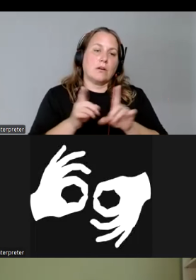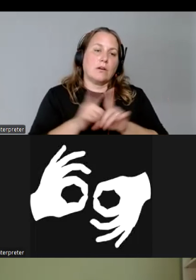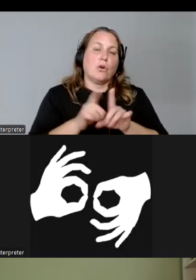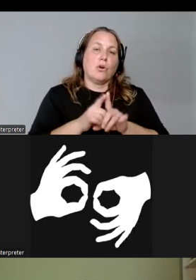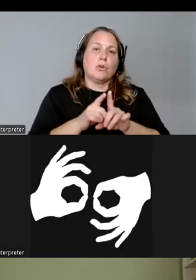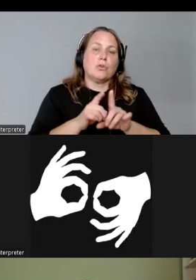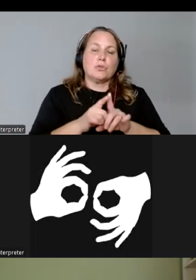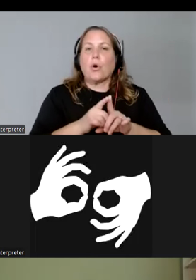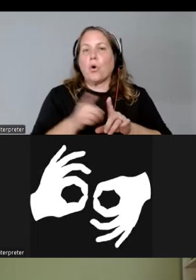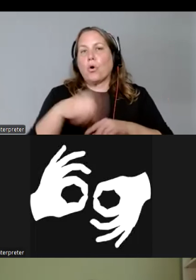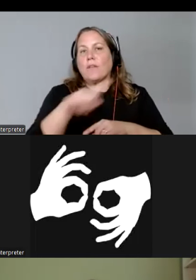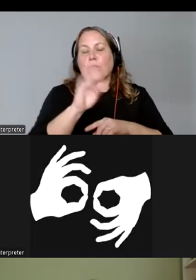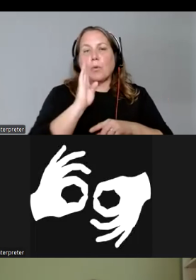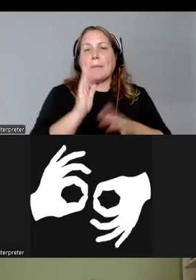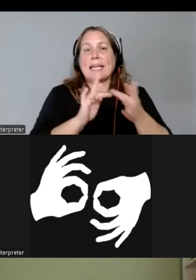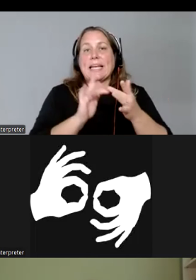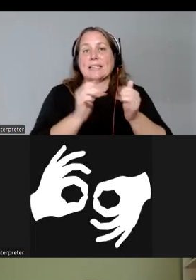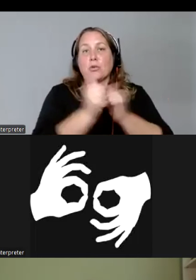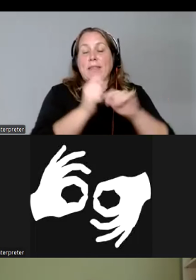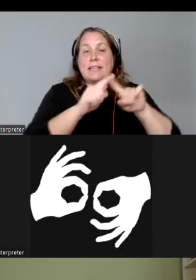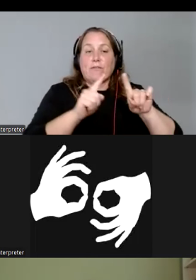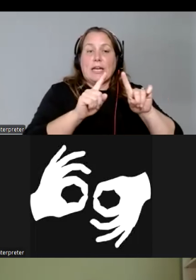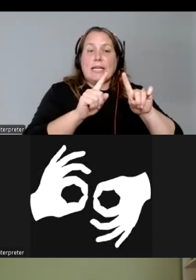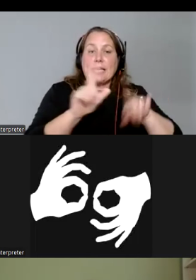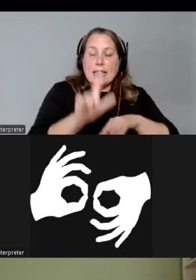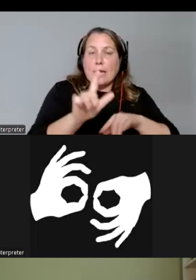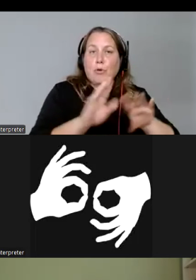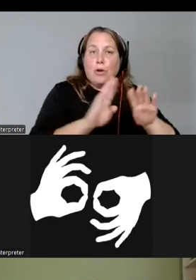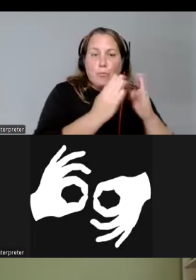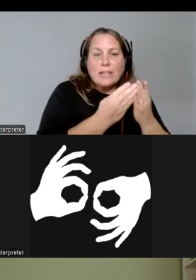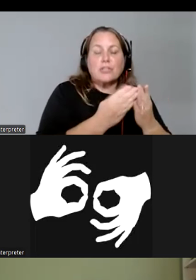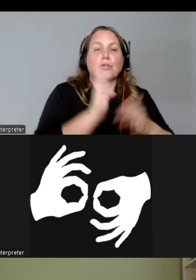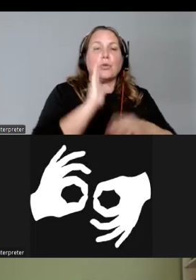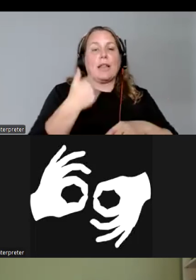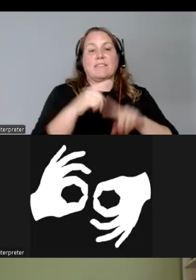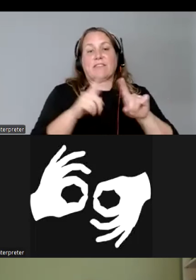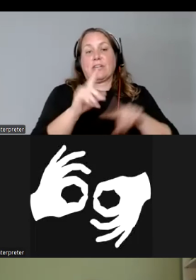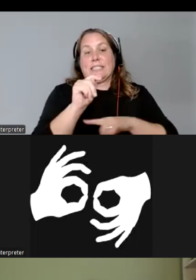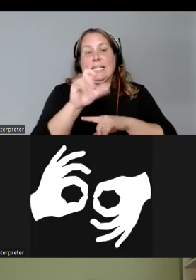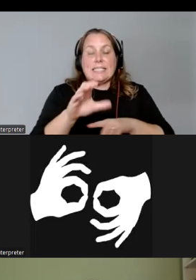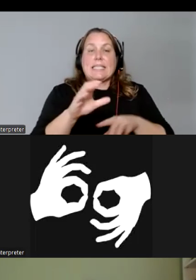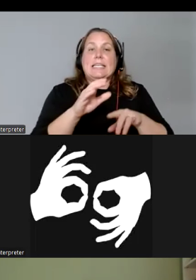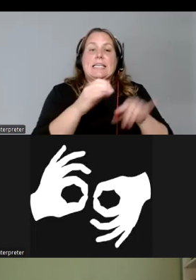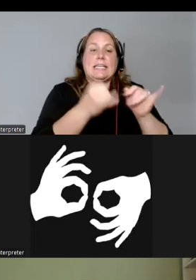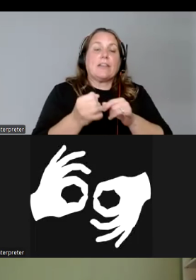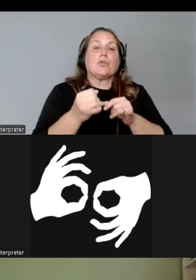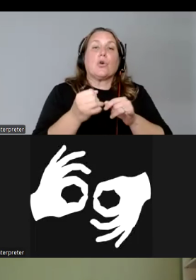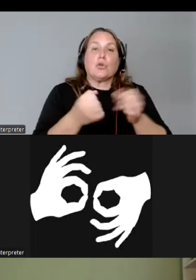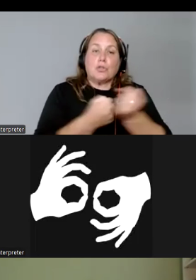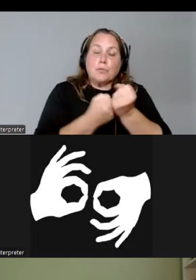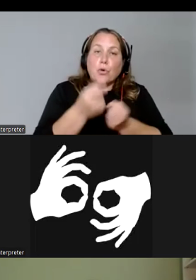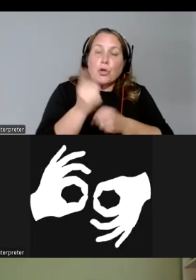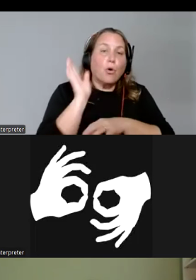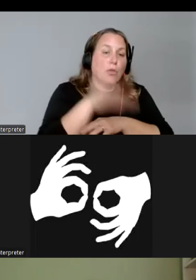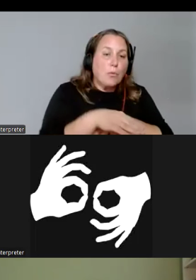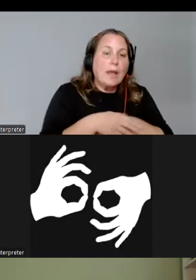you will have other contacts at TPL to support you through the process. You will also have some paperwork to go through with